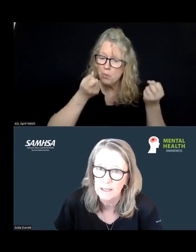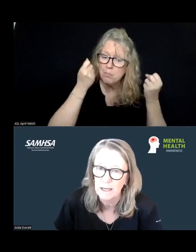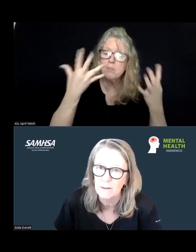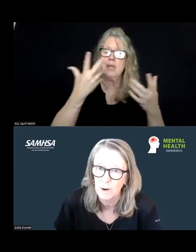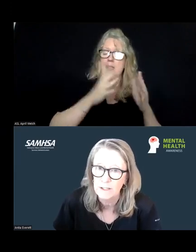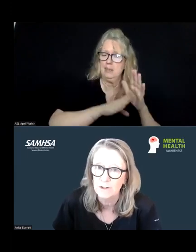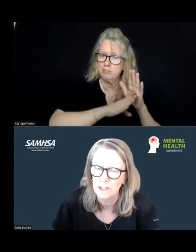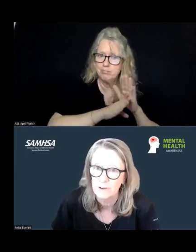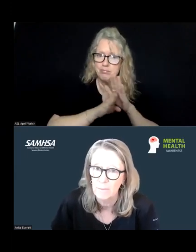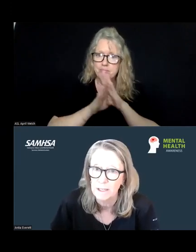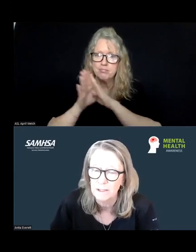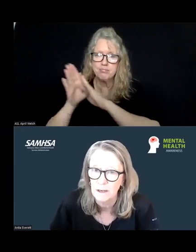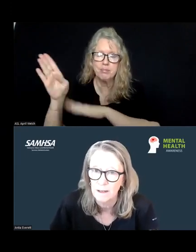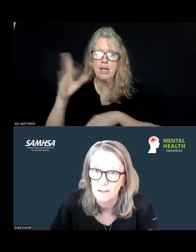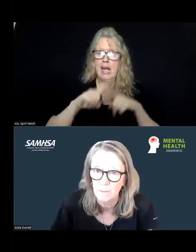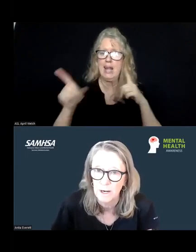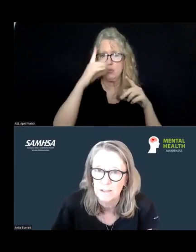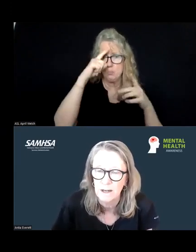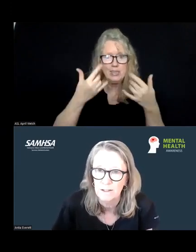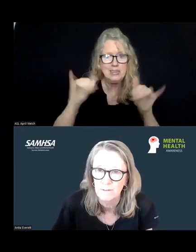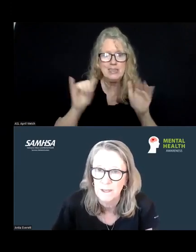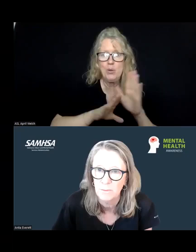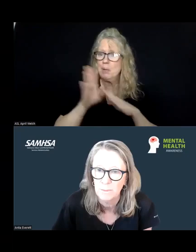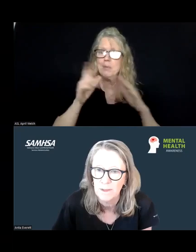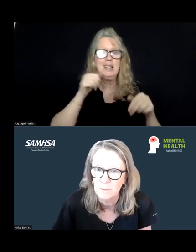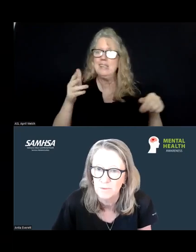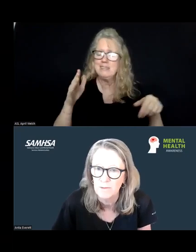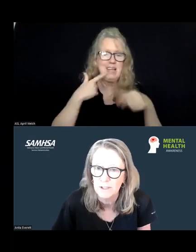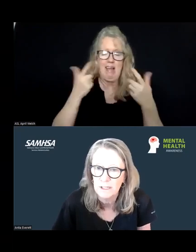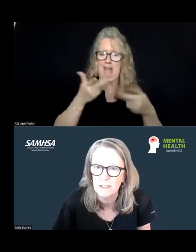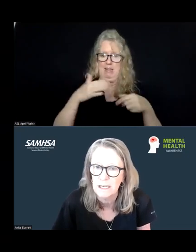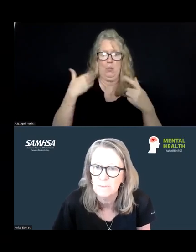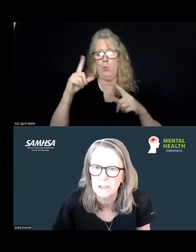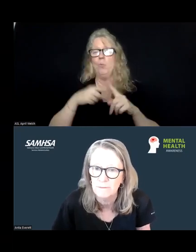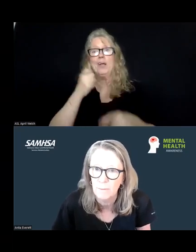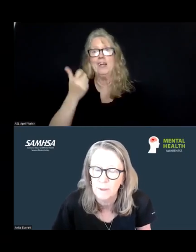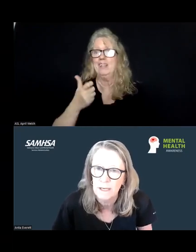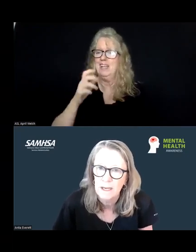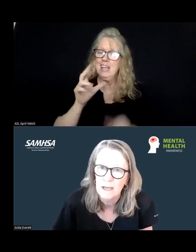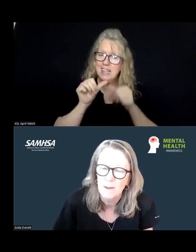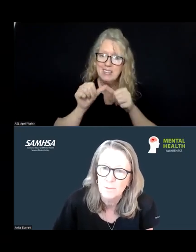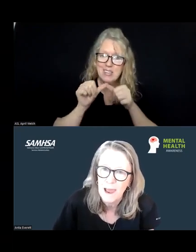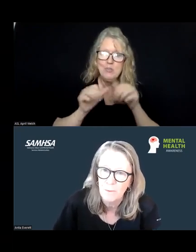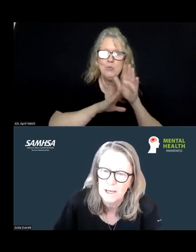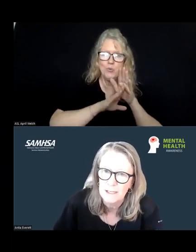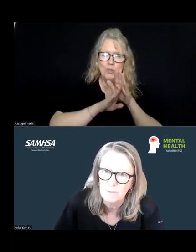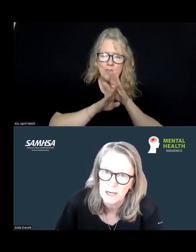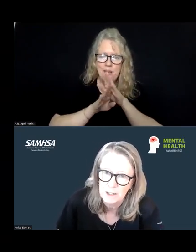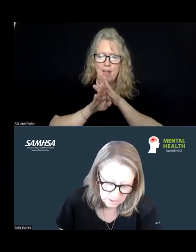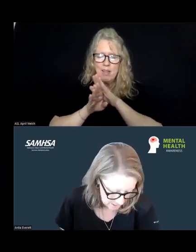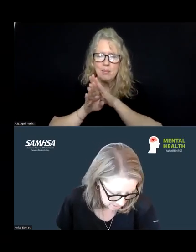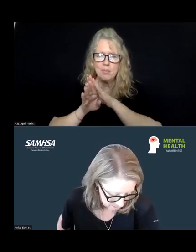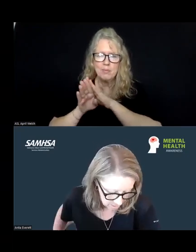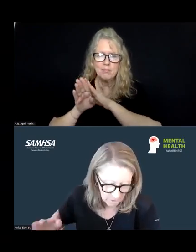that are happening and the brains are still developing. The brain is not a done thing by the time you're 5 or 6. It keeps developing. Those pathways